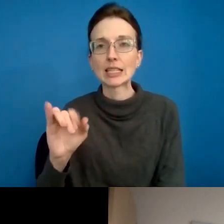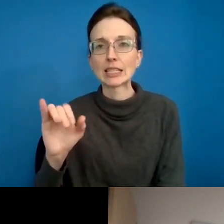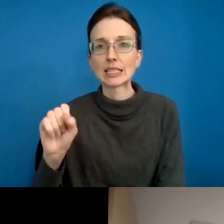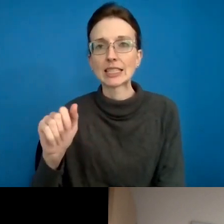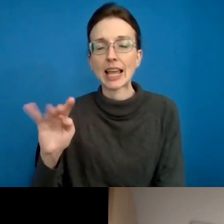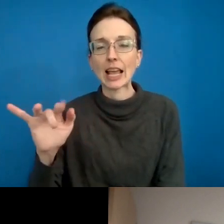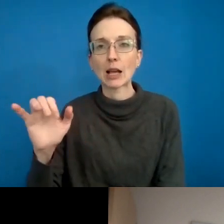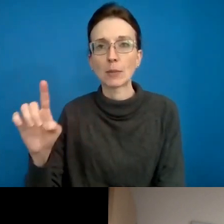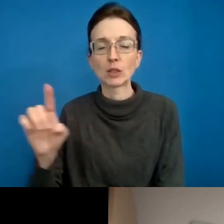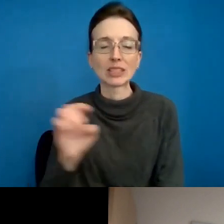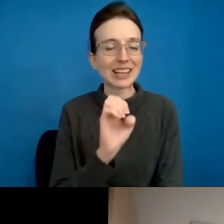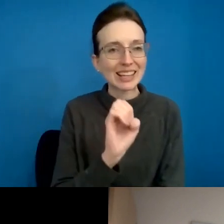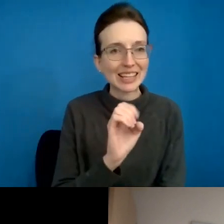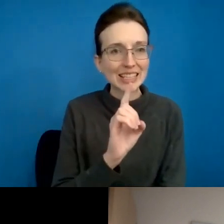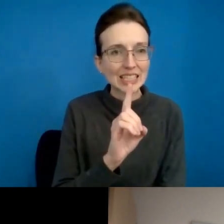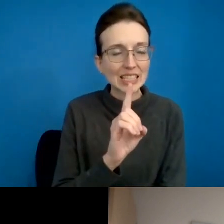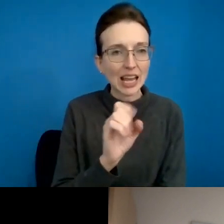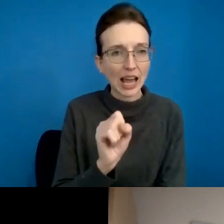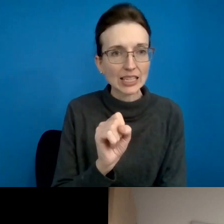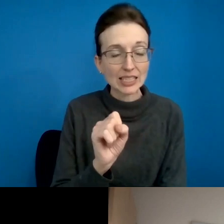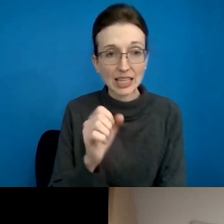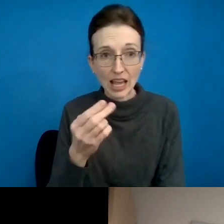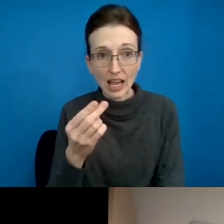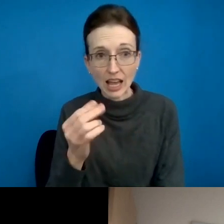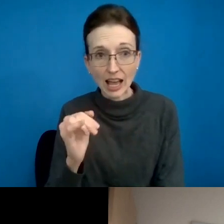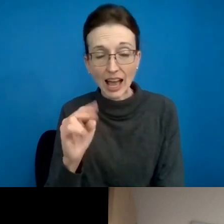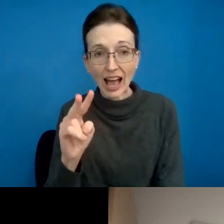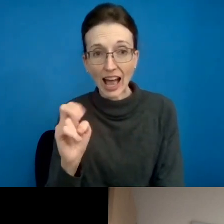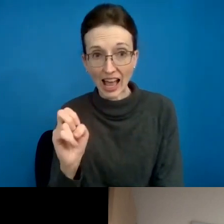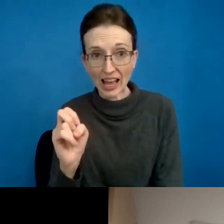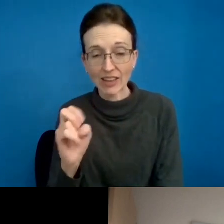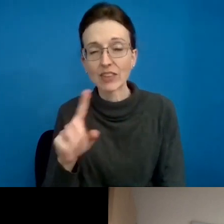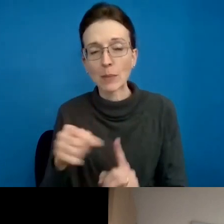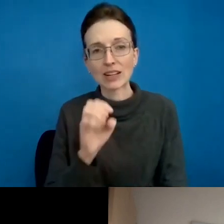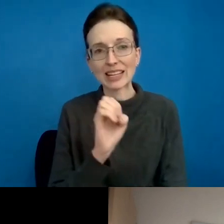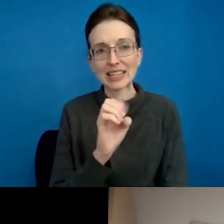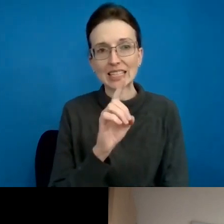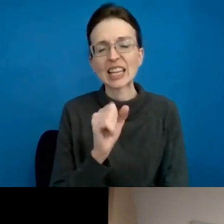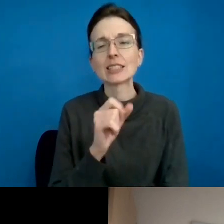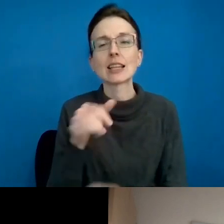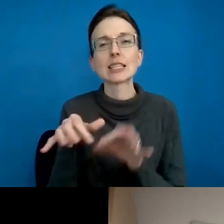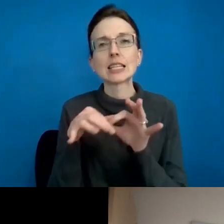EDS Hive is another one specifically about EDS. That's a connective tissue disorder.